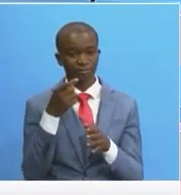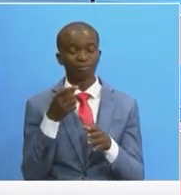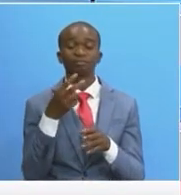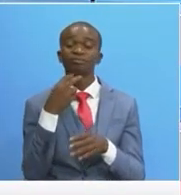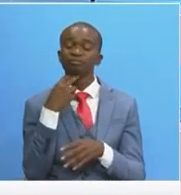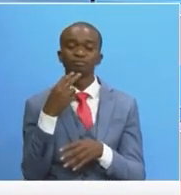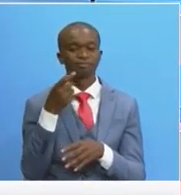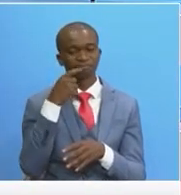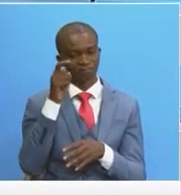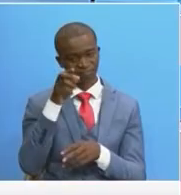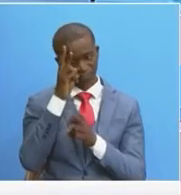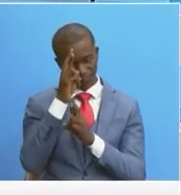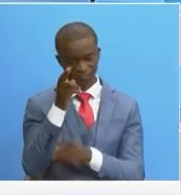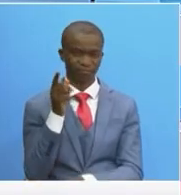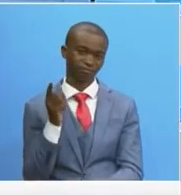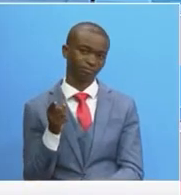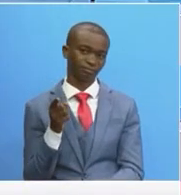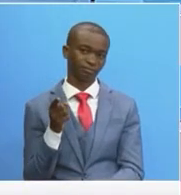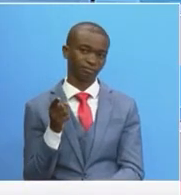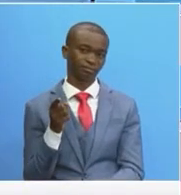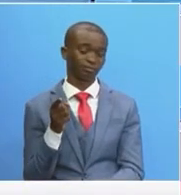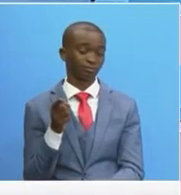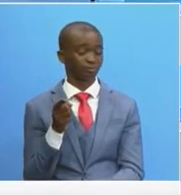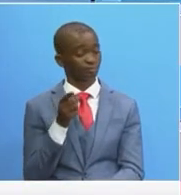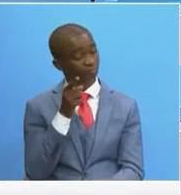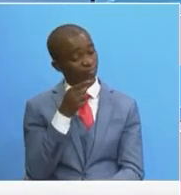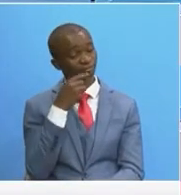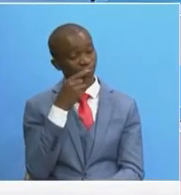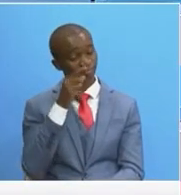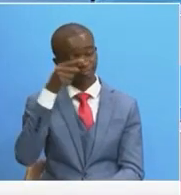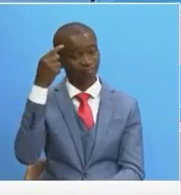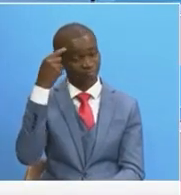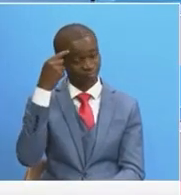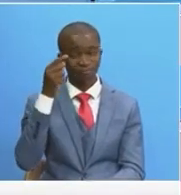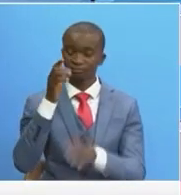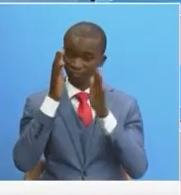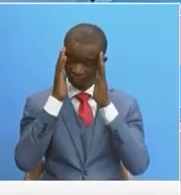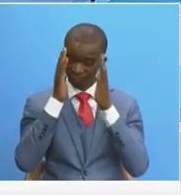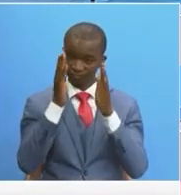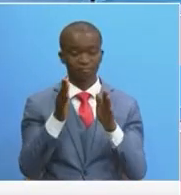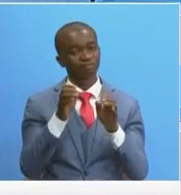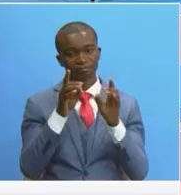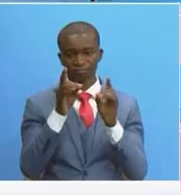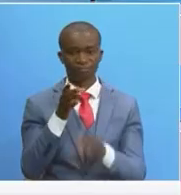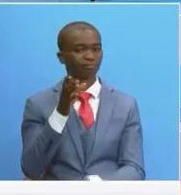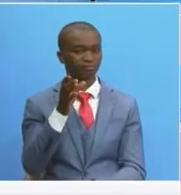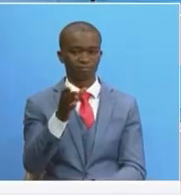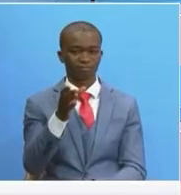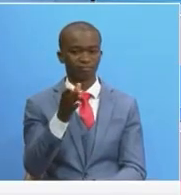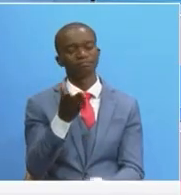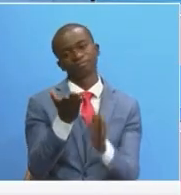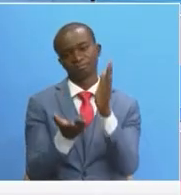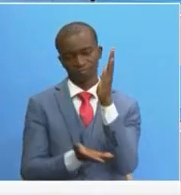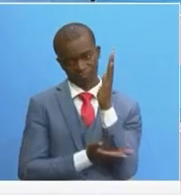programs. Mr. Siakole reaffirmed government's commitment towards making education as a driver to